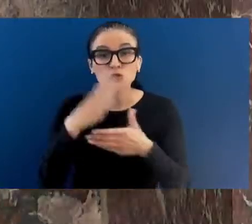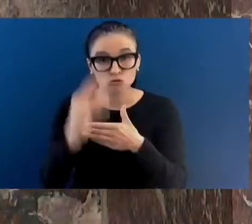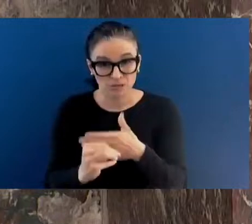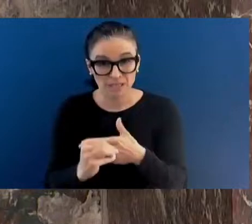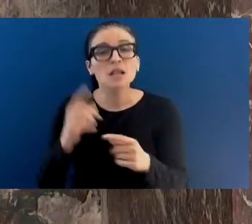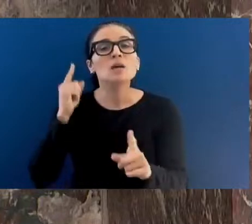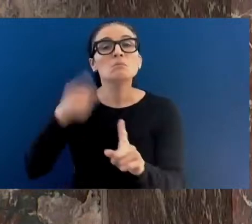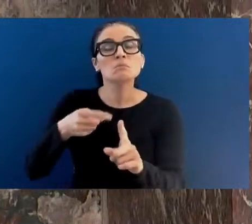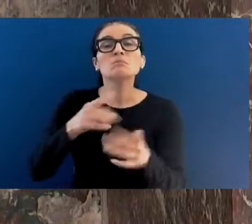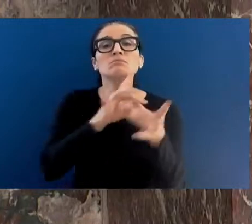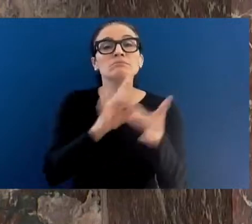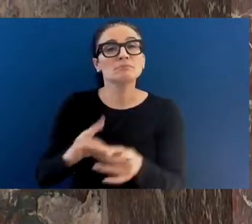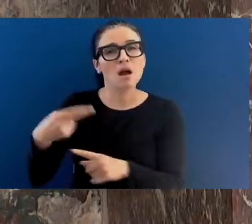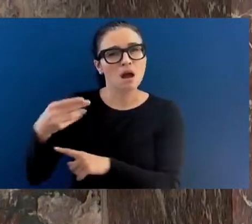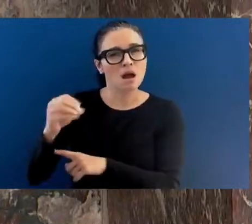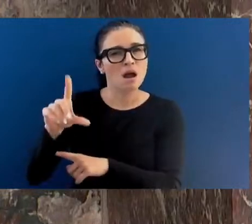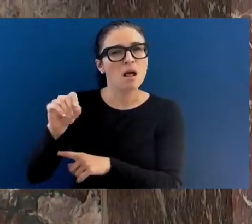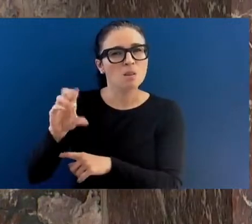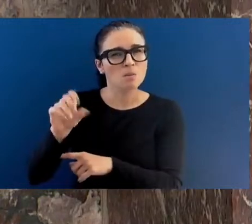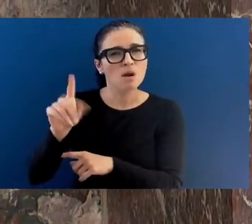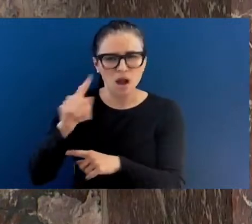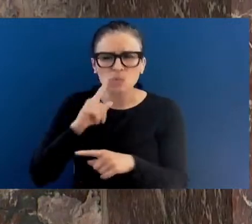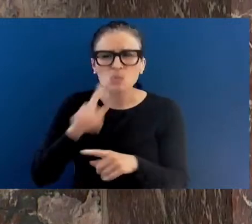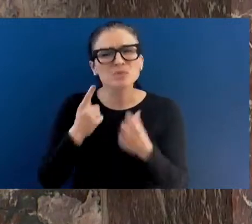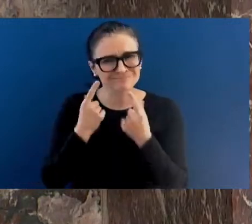Thank you, Mr. Speaker.